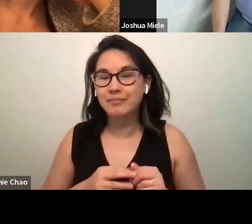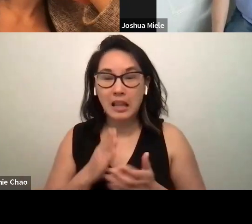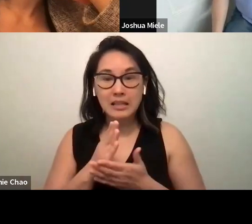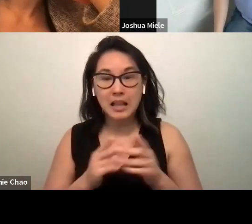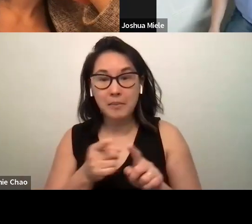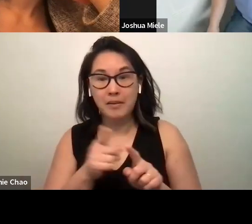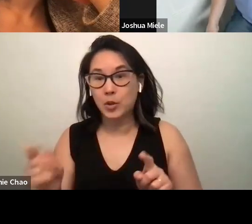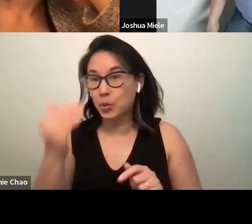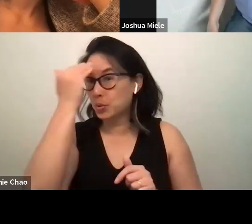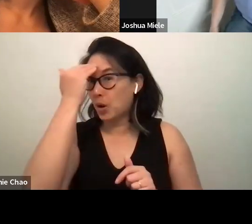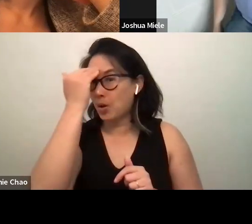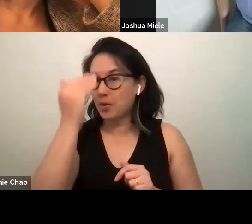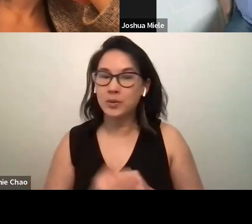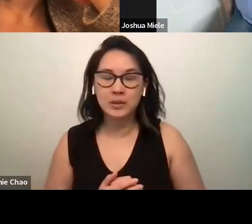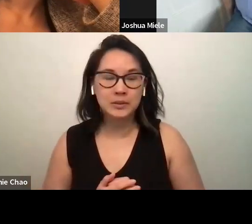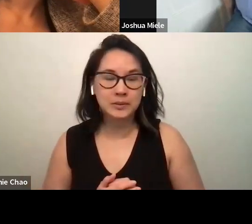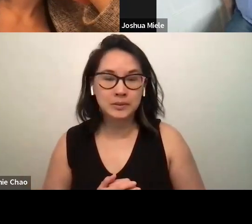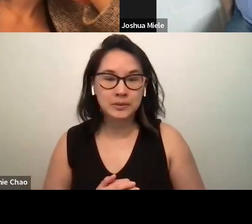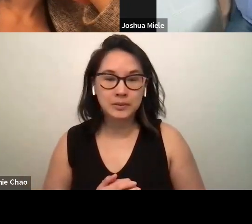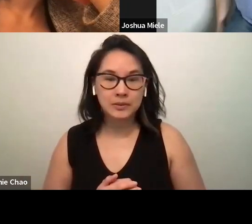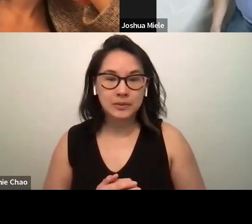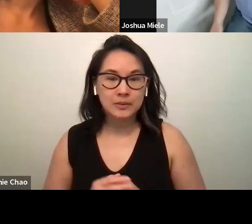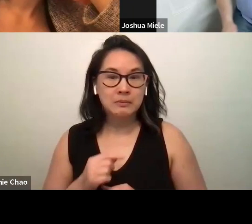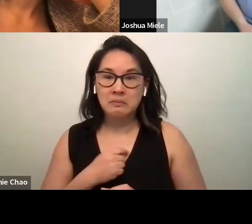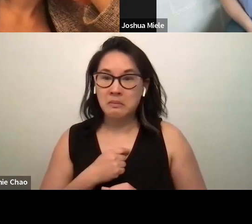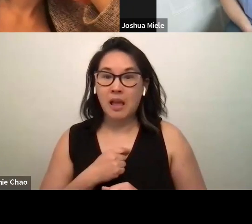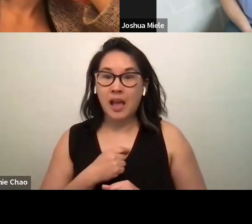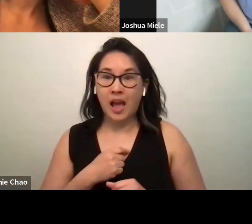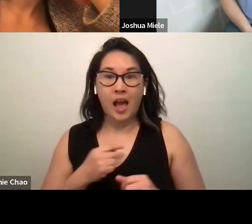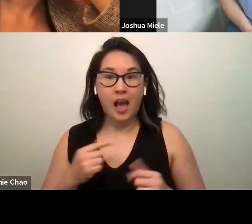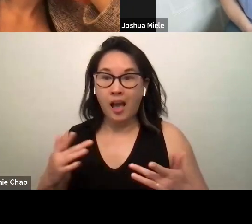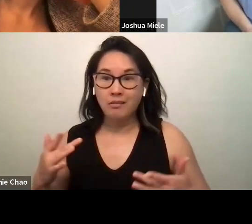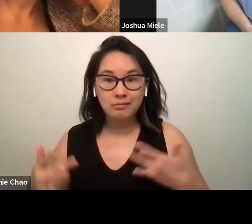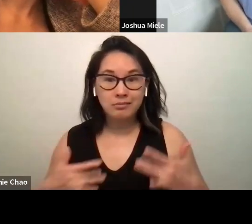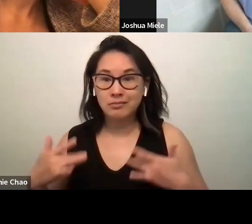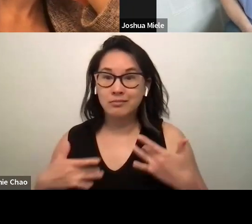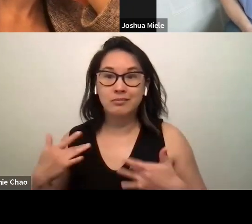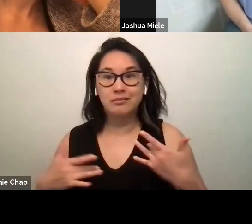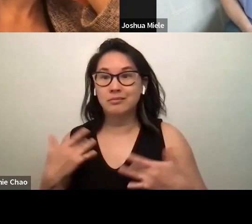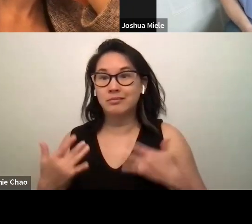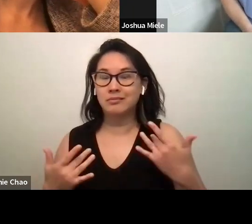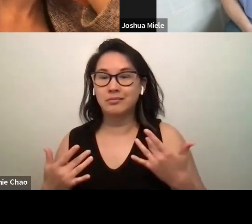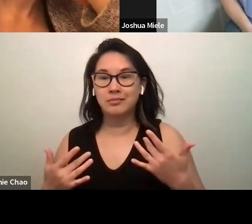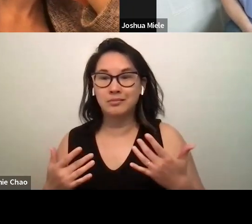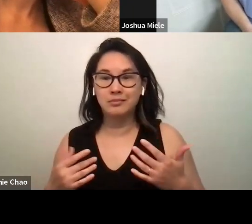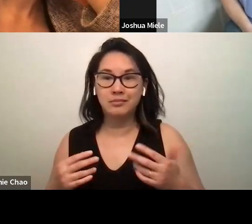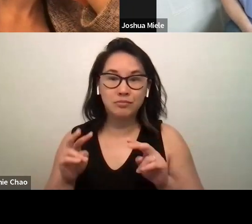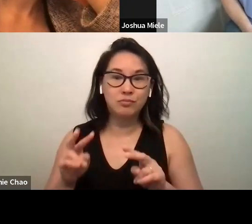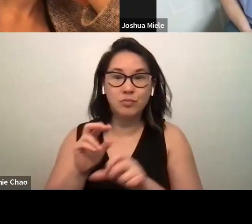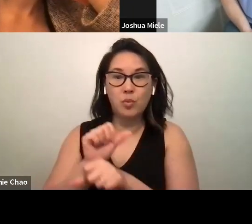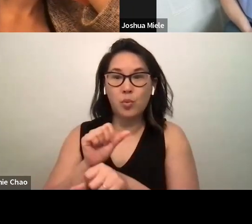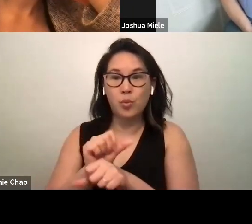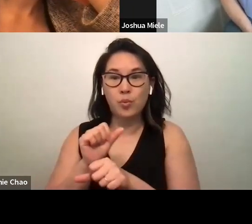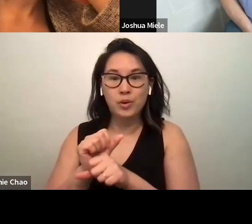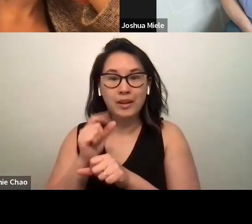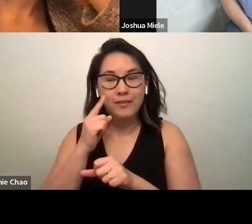was really very instrumental and excited about working in developing a thing called